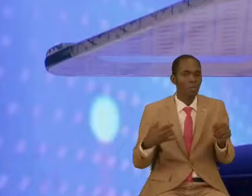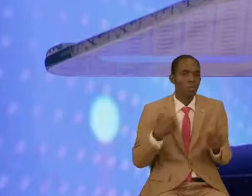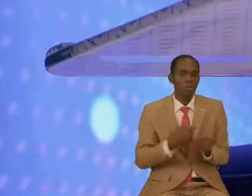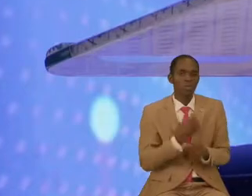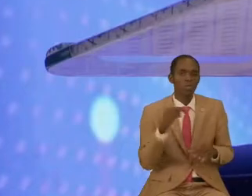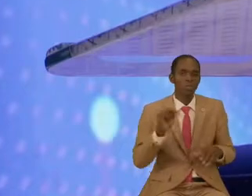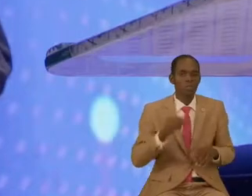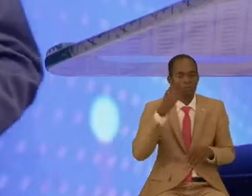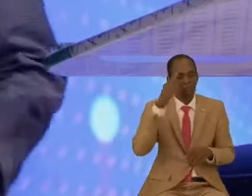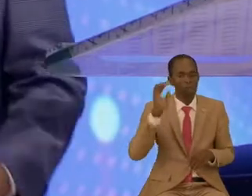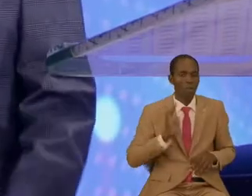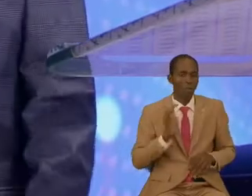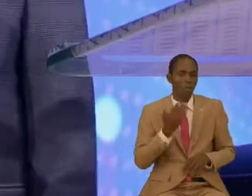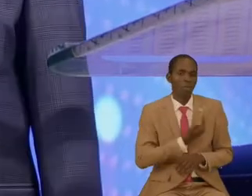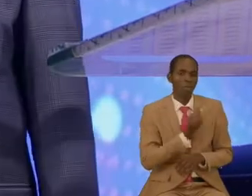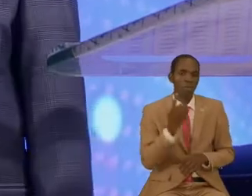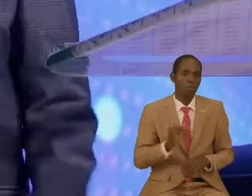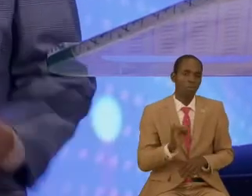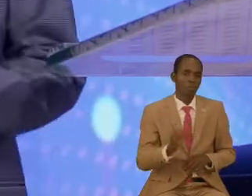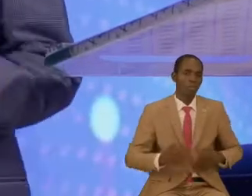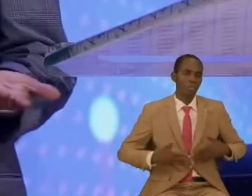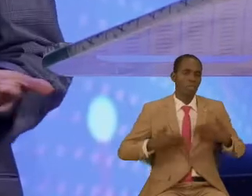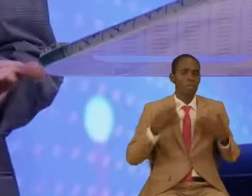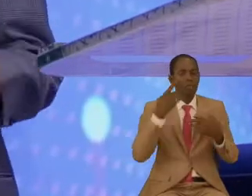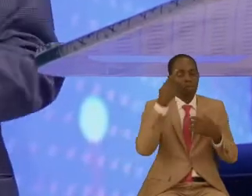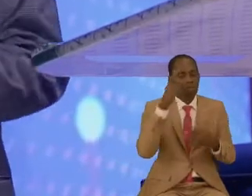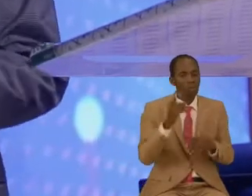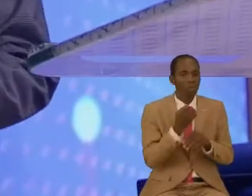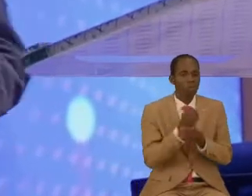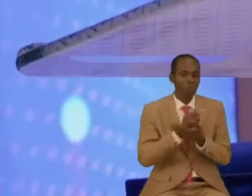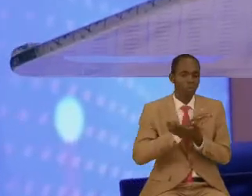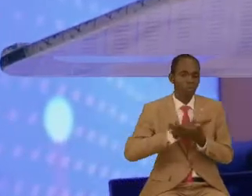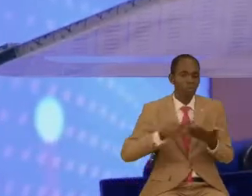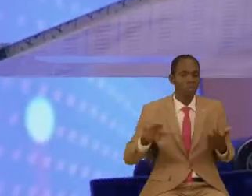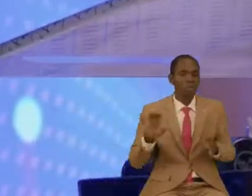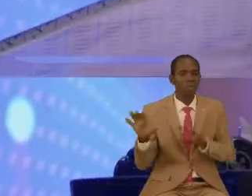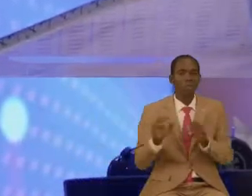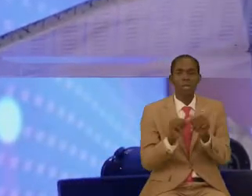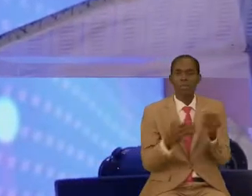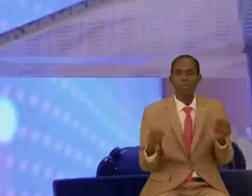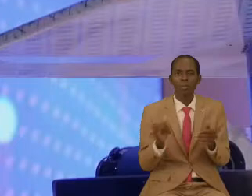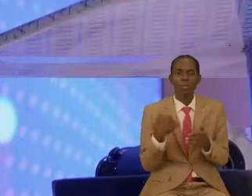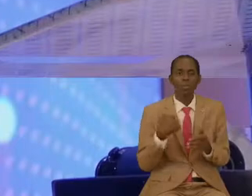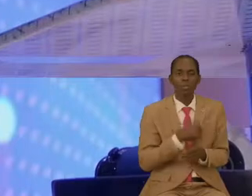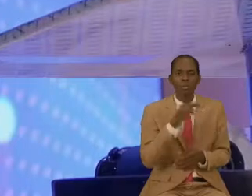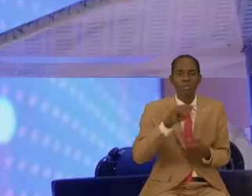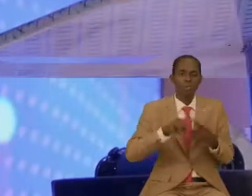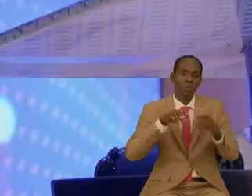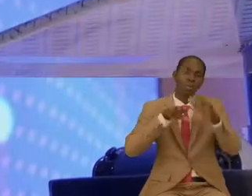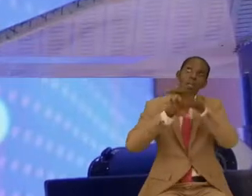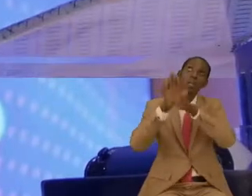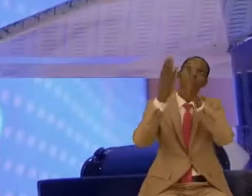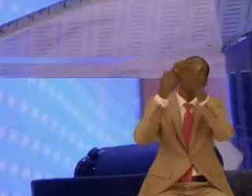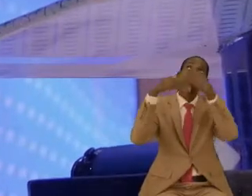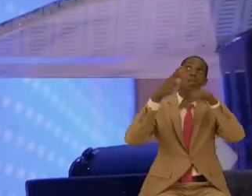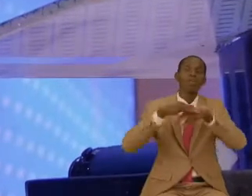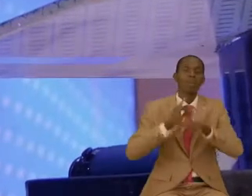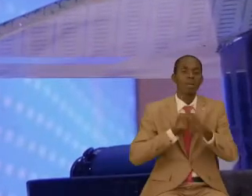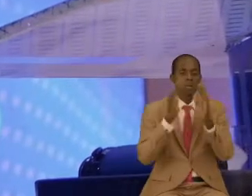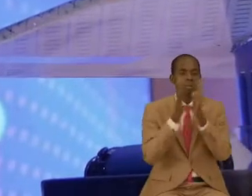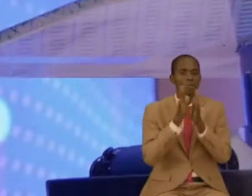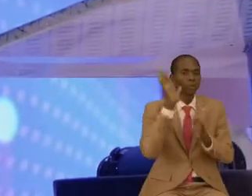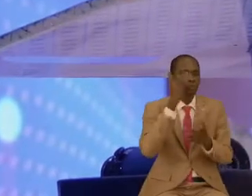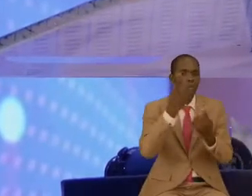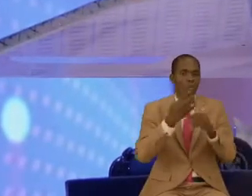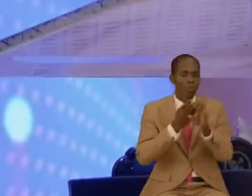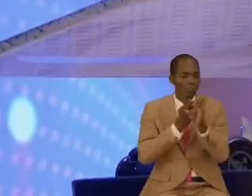done everything we need for sanctification. He's done everything we need to get into heaven. And I pray you'll come